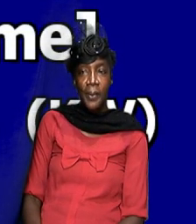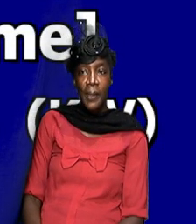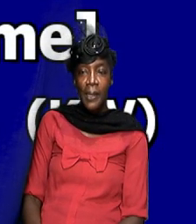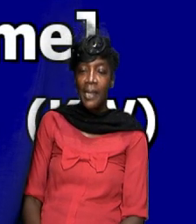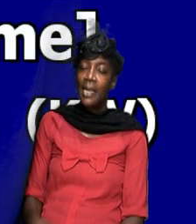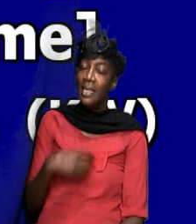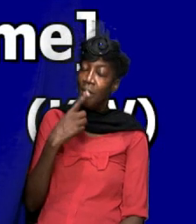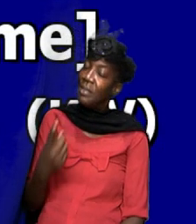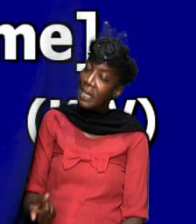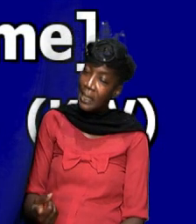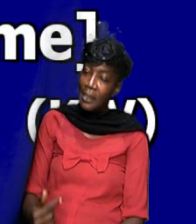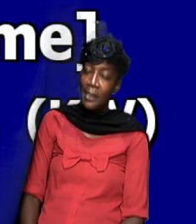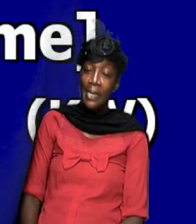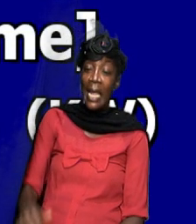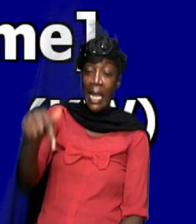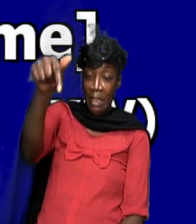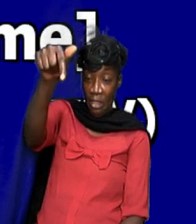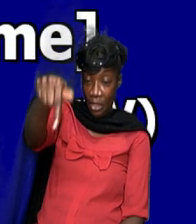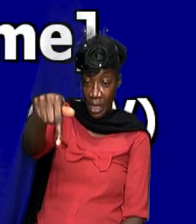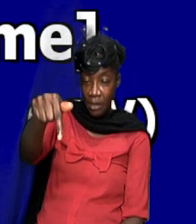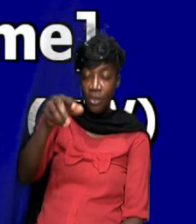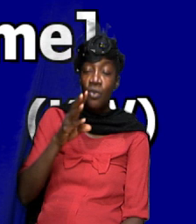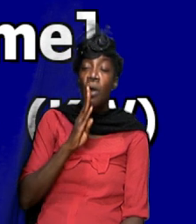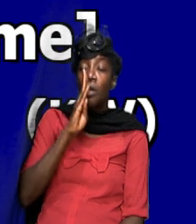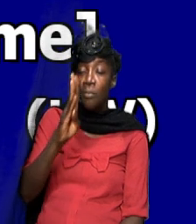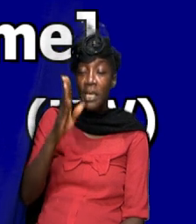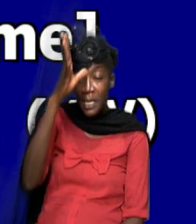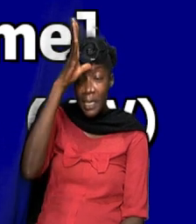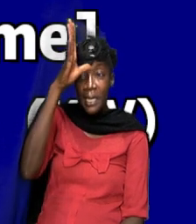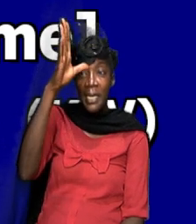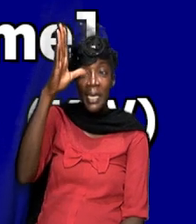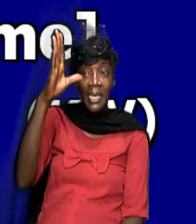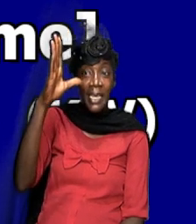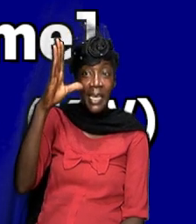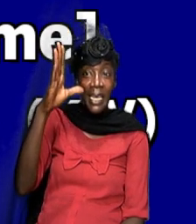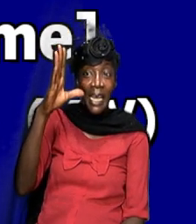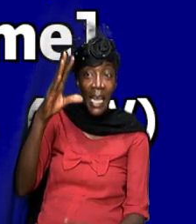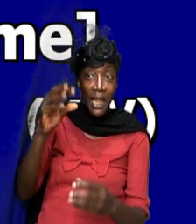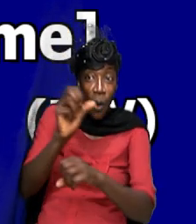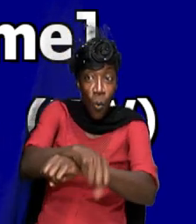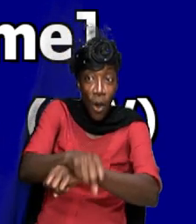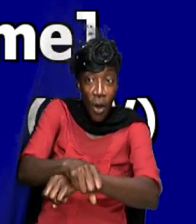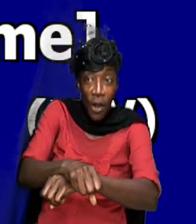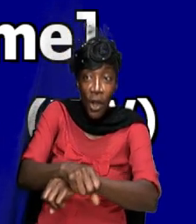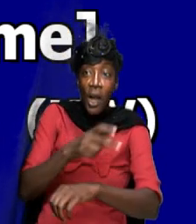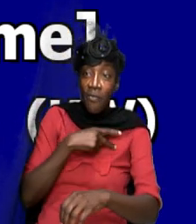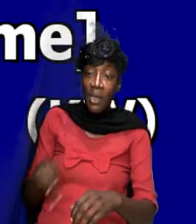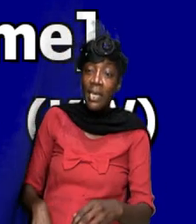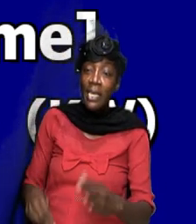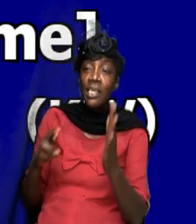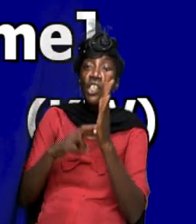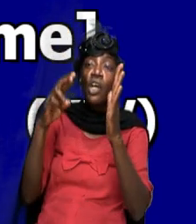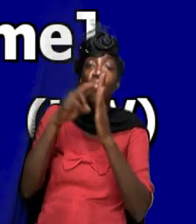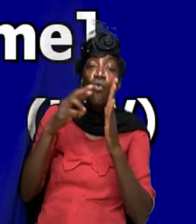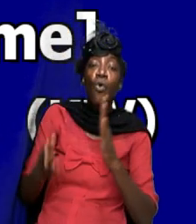And he said, this will be the manner of the king that shall reign over you.